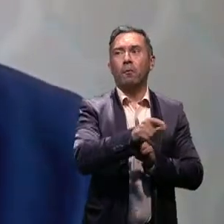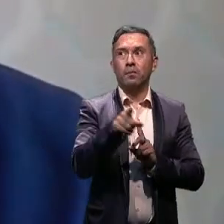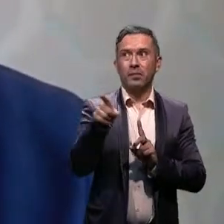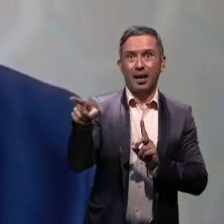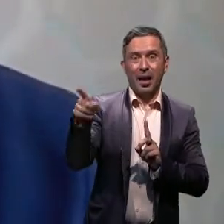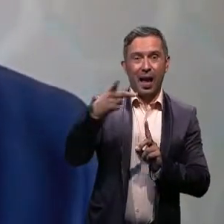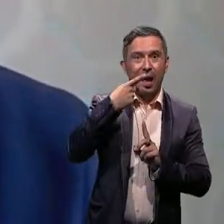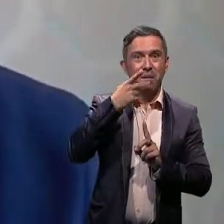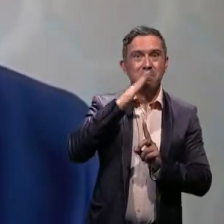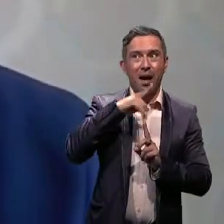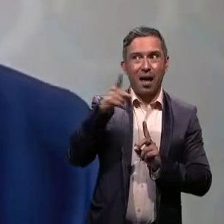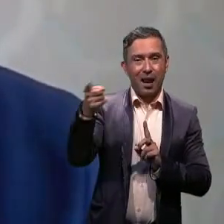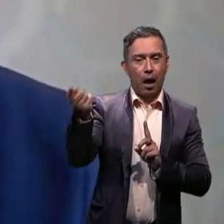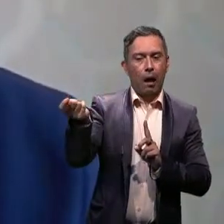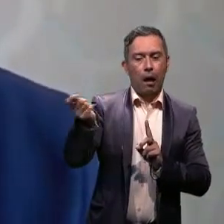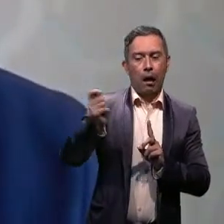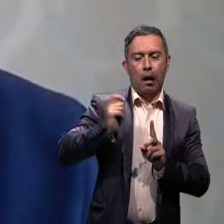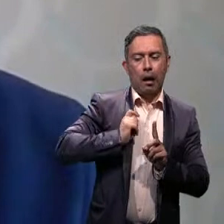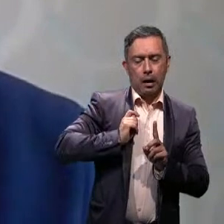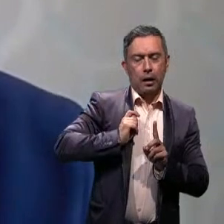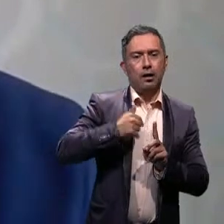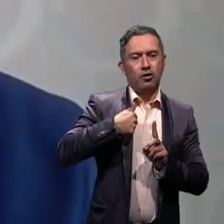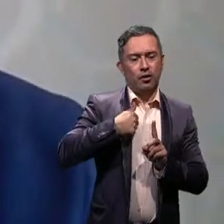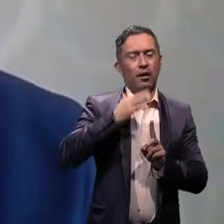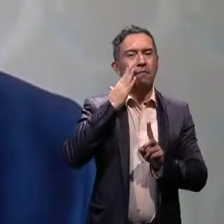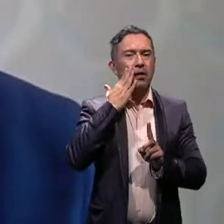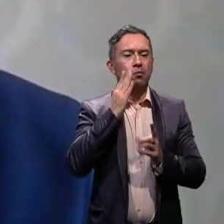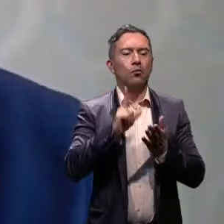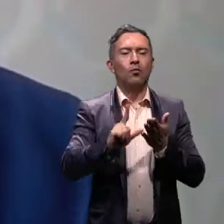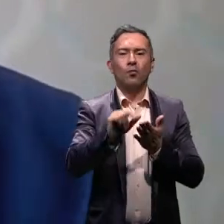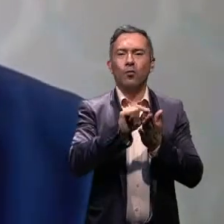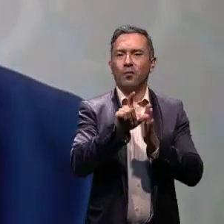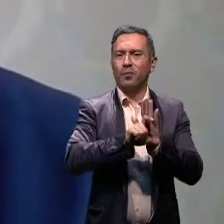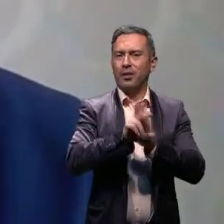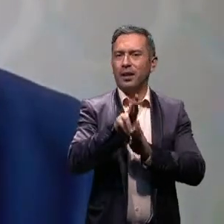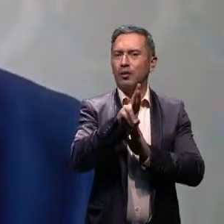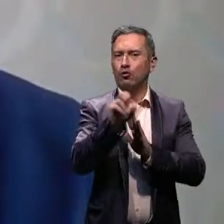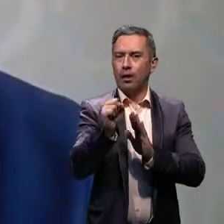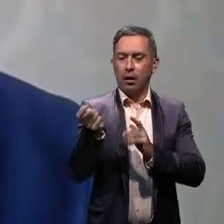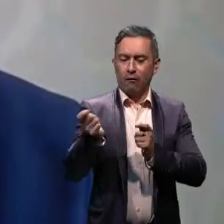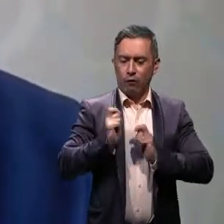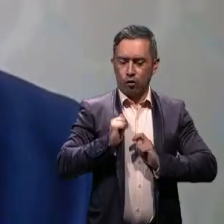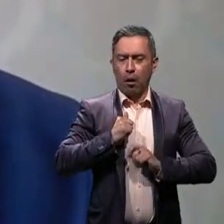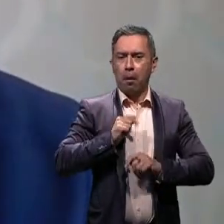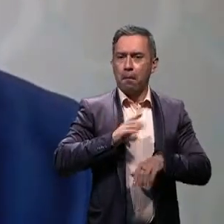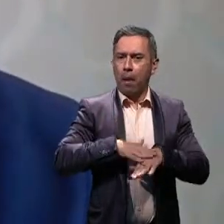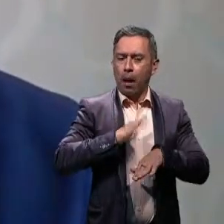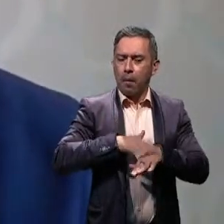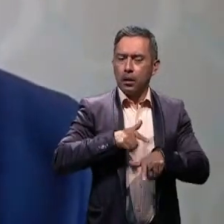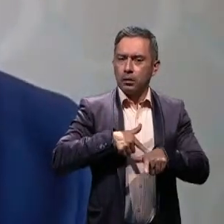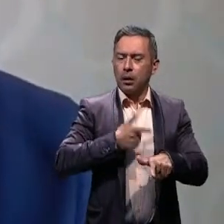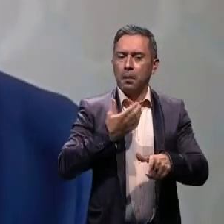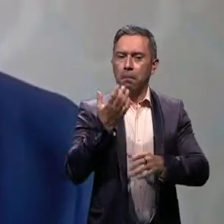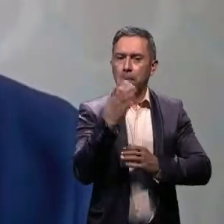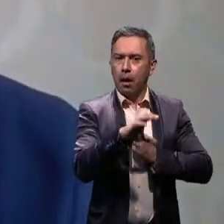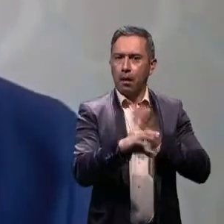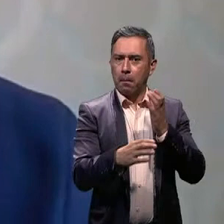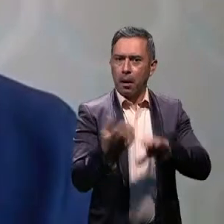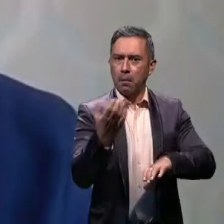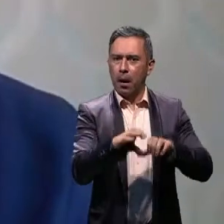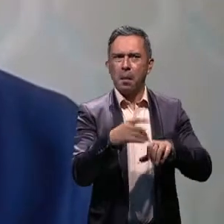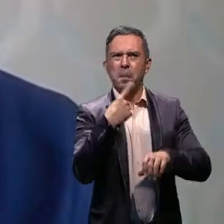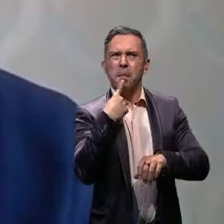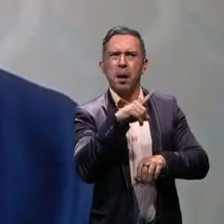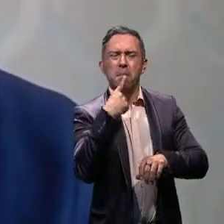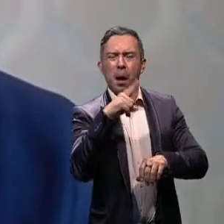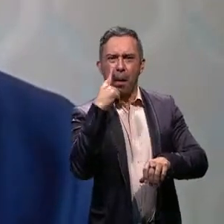they try to keep alive in the social network all these complaints. The next element is that